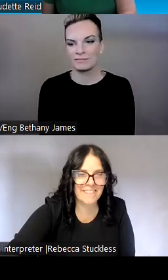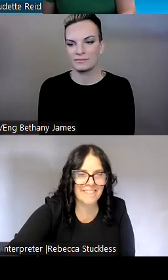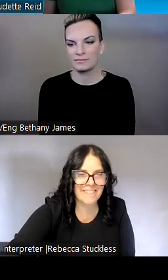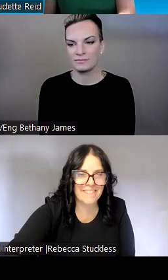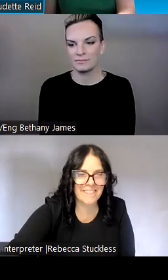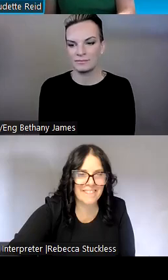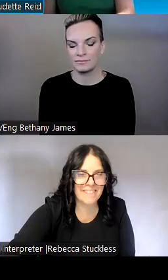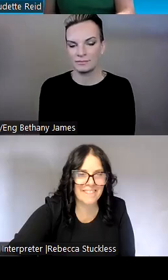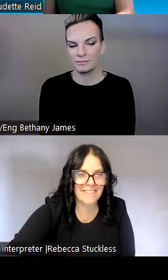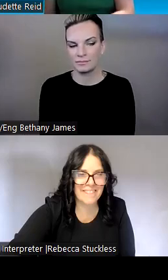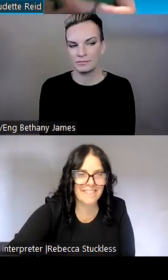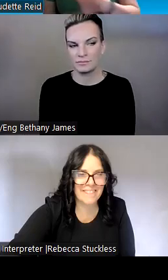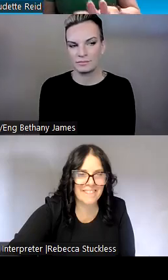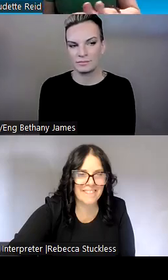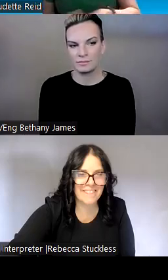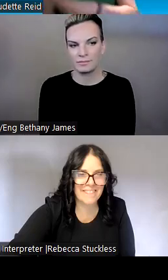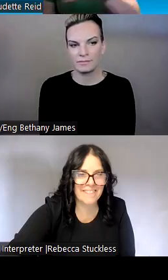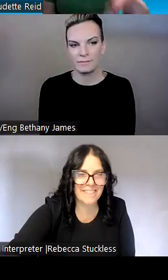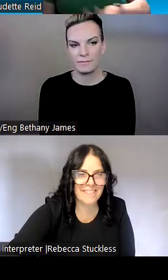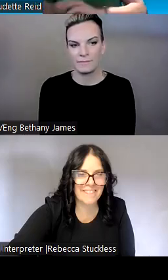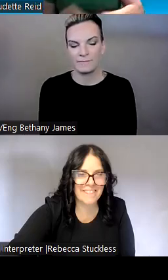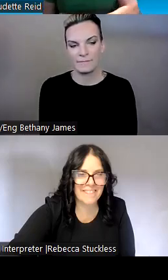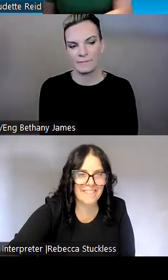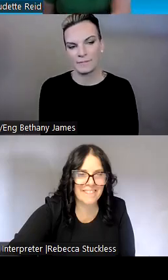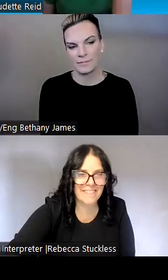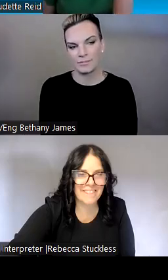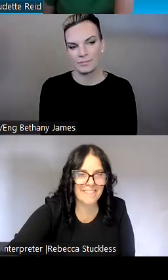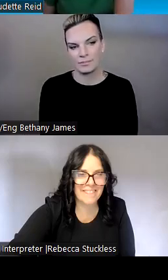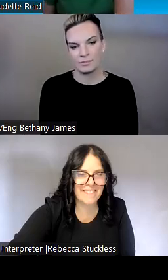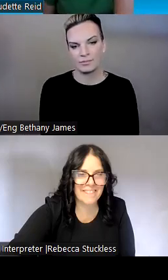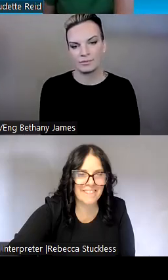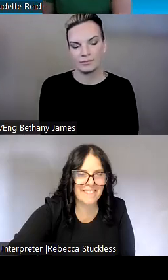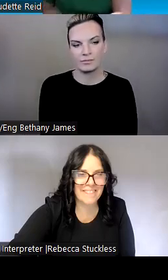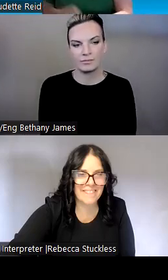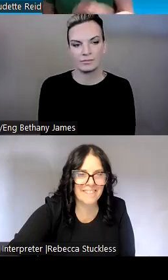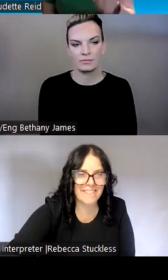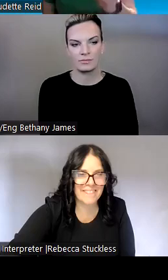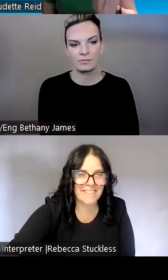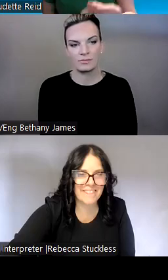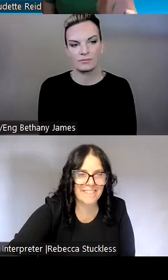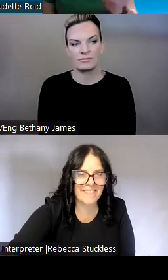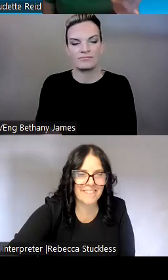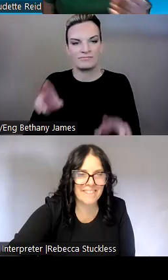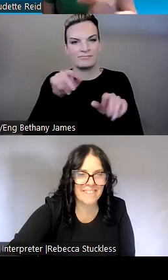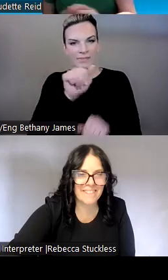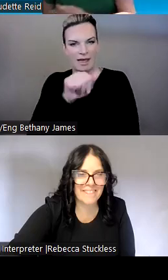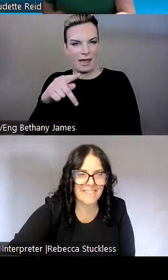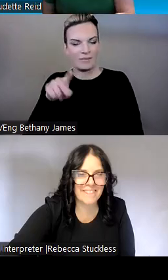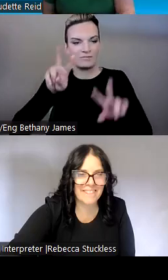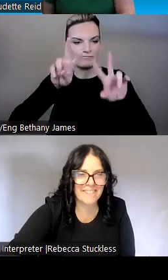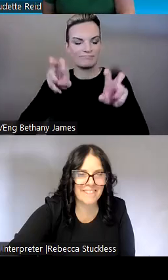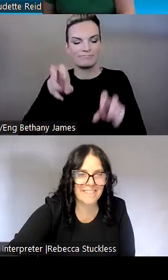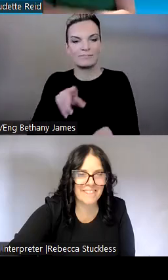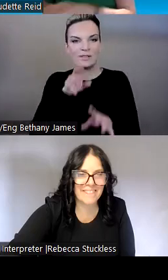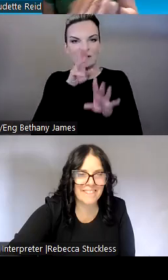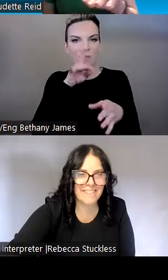Now, spoken content includes a whole collection of features that help your device read text out